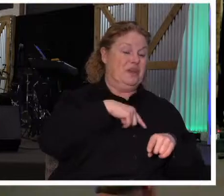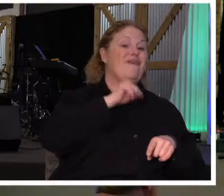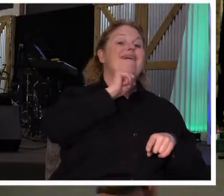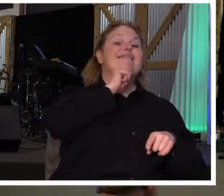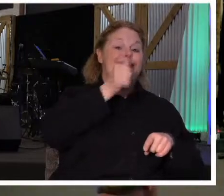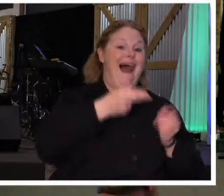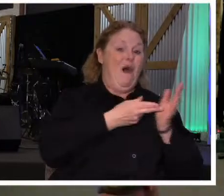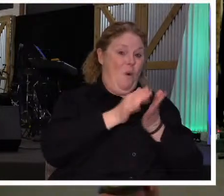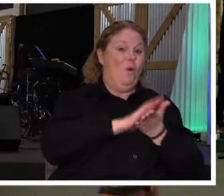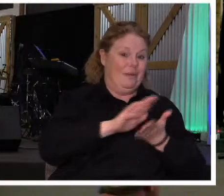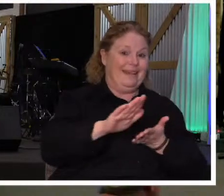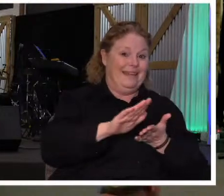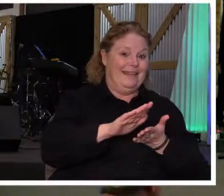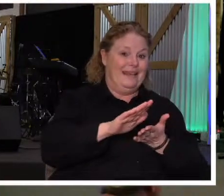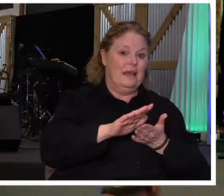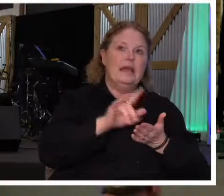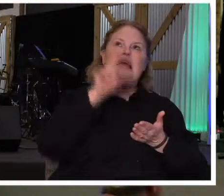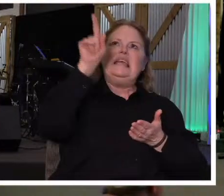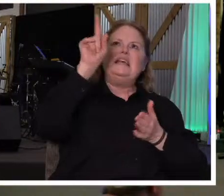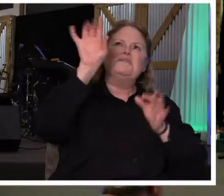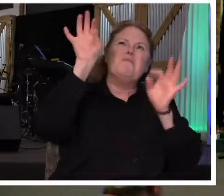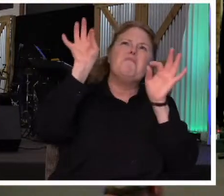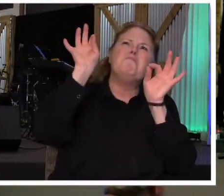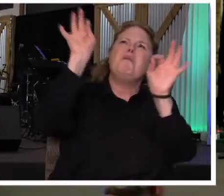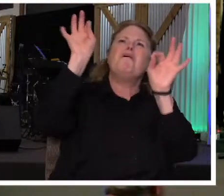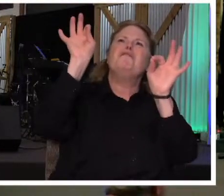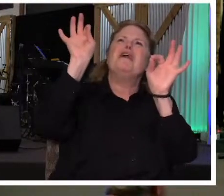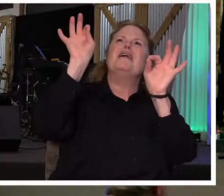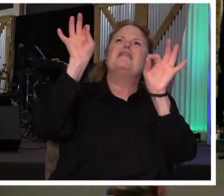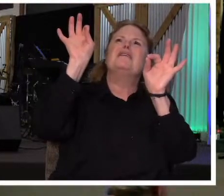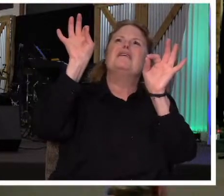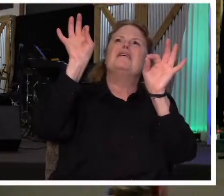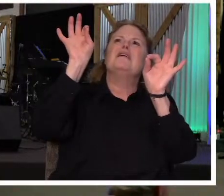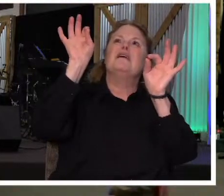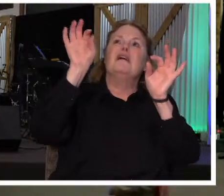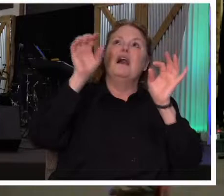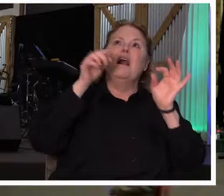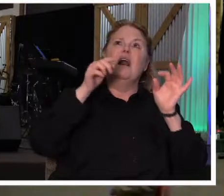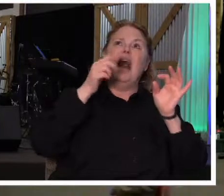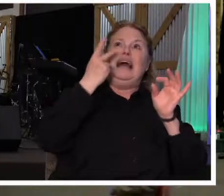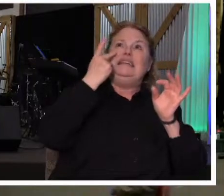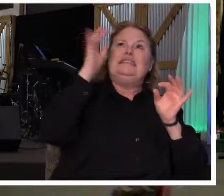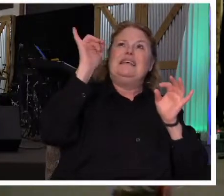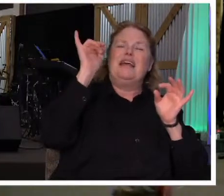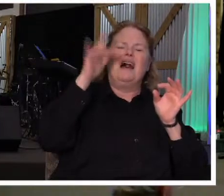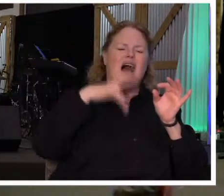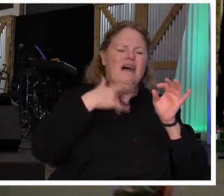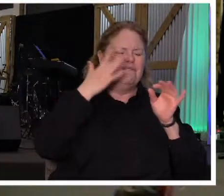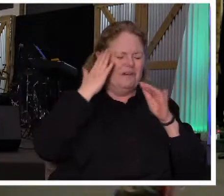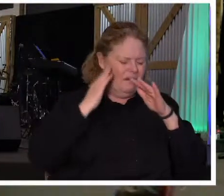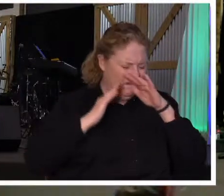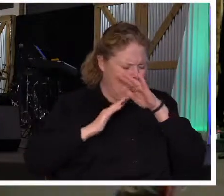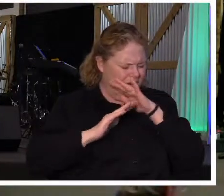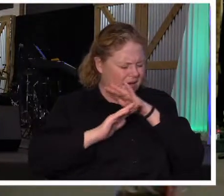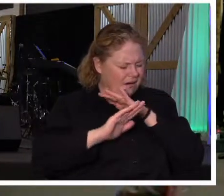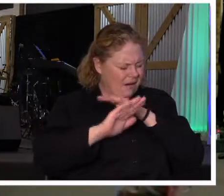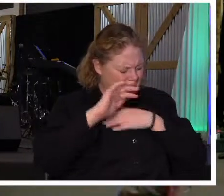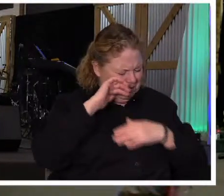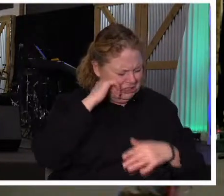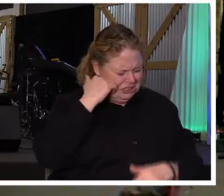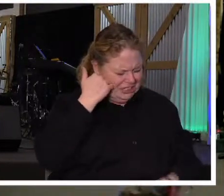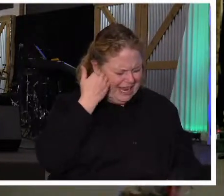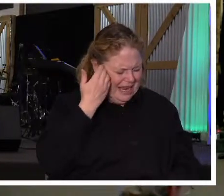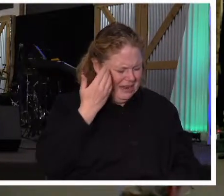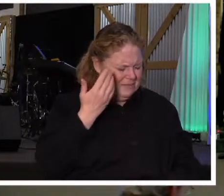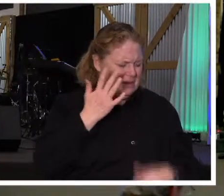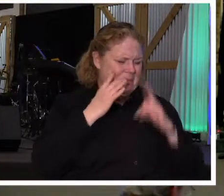His perfection in light of who we are humiliates us. It makes us come to realize how far we